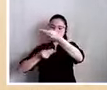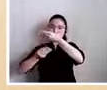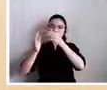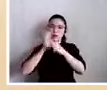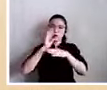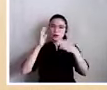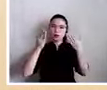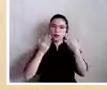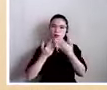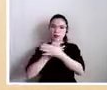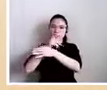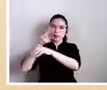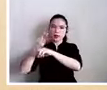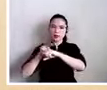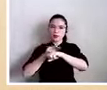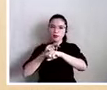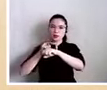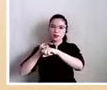the